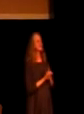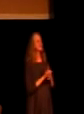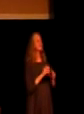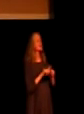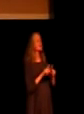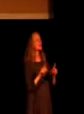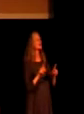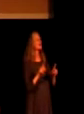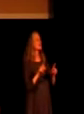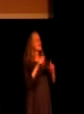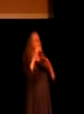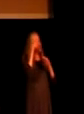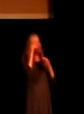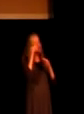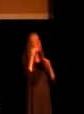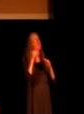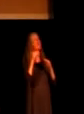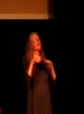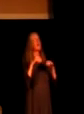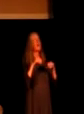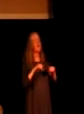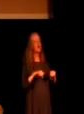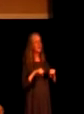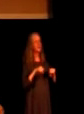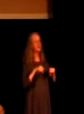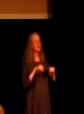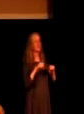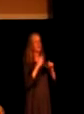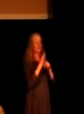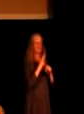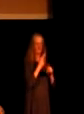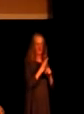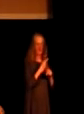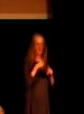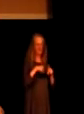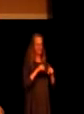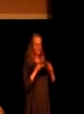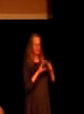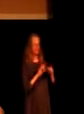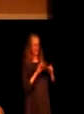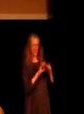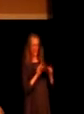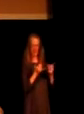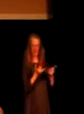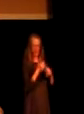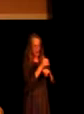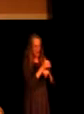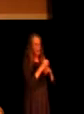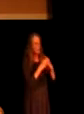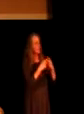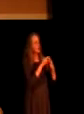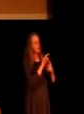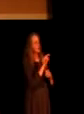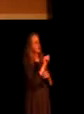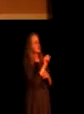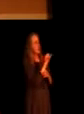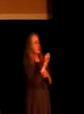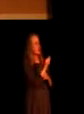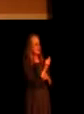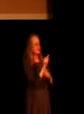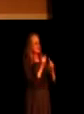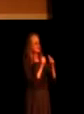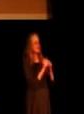actually, I hope I can weave through the story of NASA and Earth science